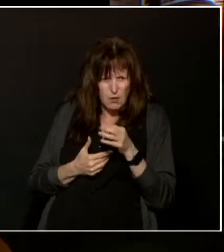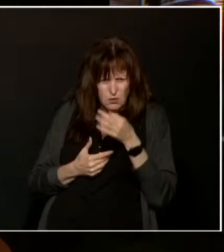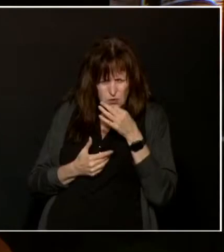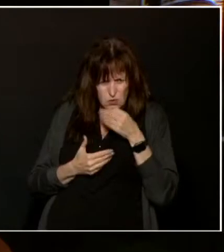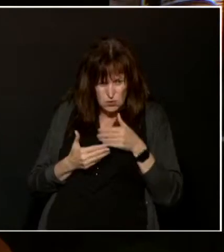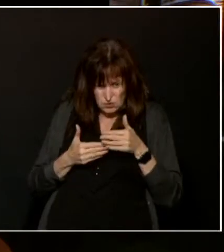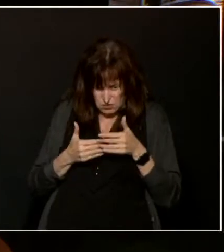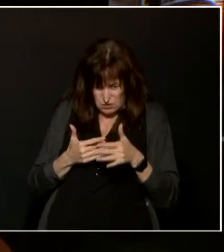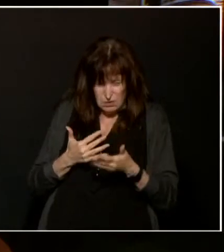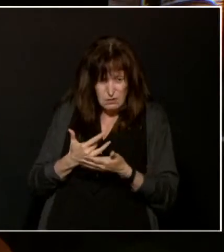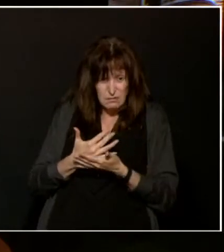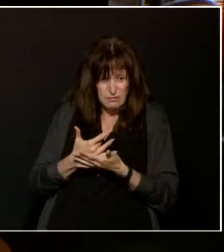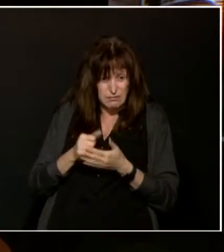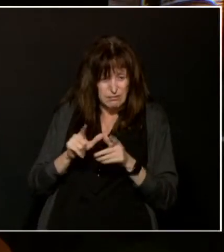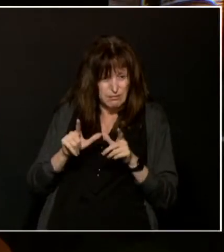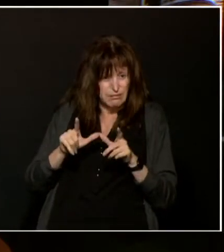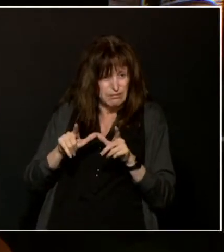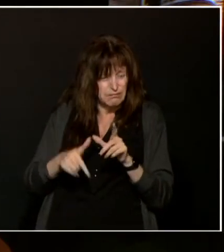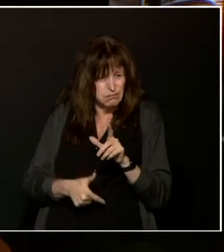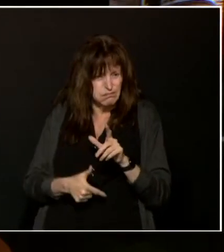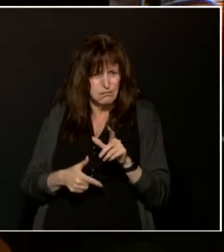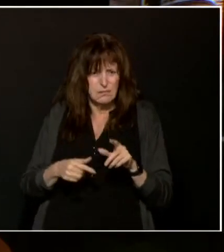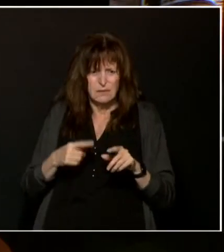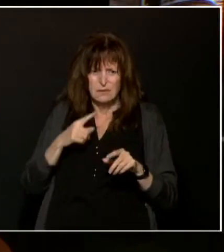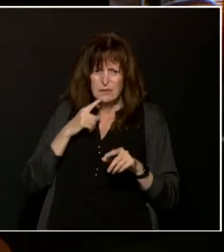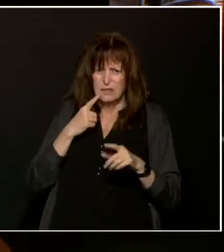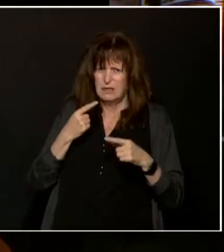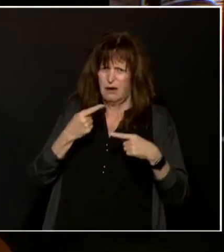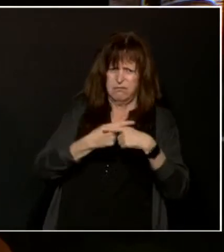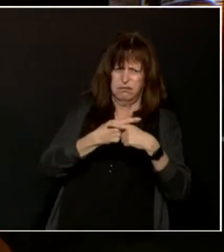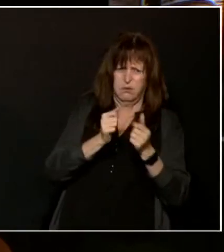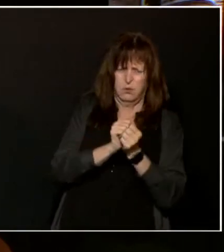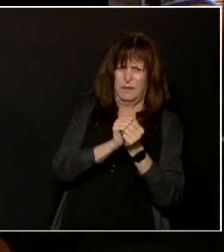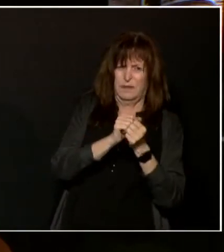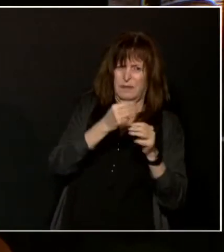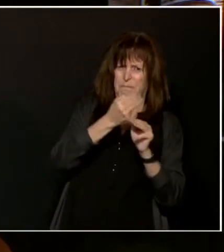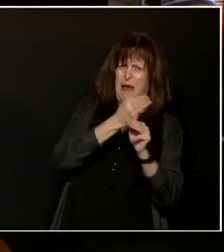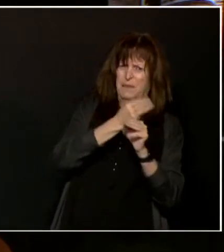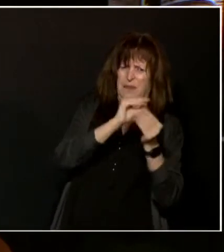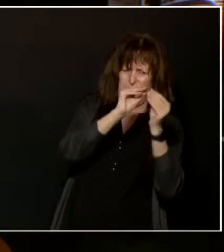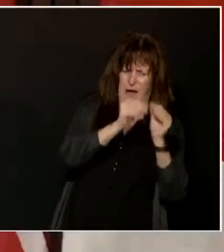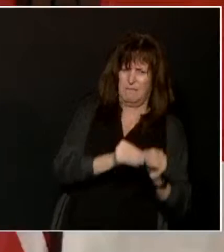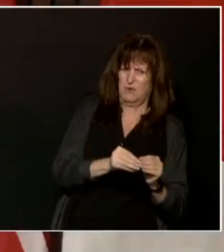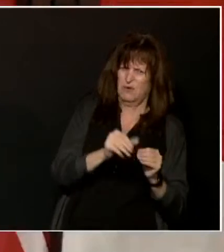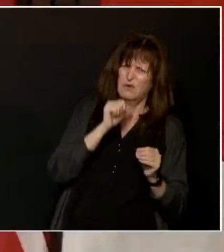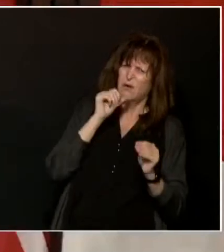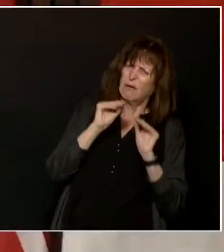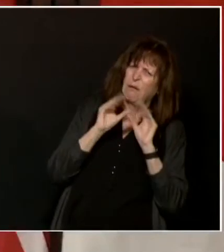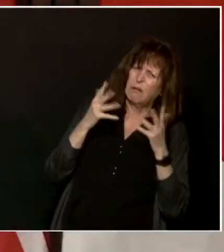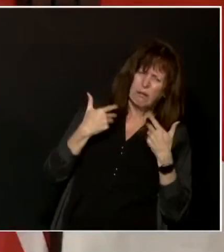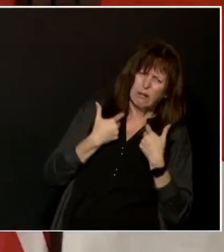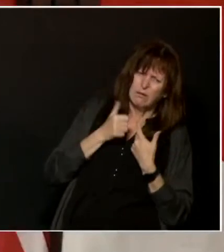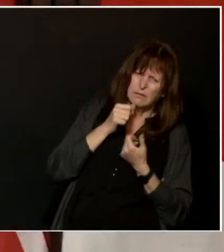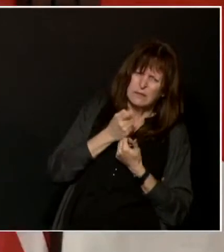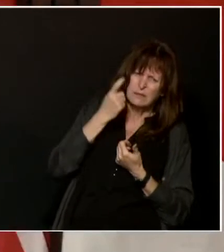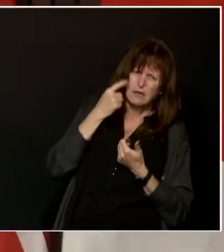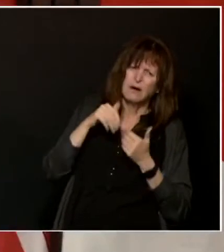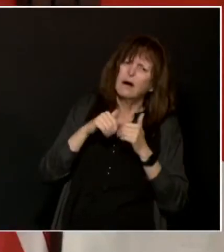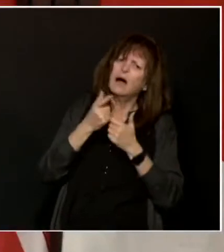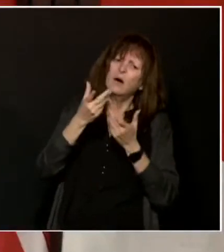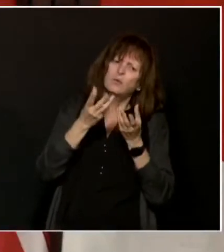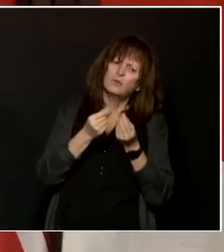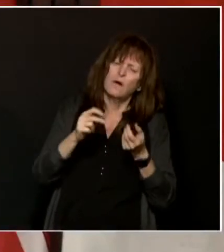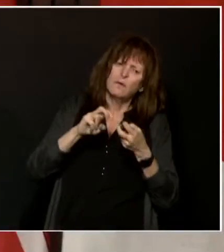Something here is not going to work. The math is not actually going to solve. So again, I mean, do you have